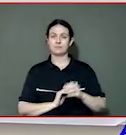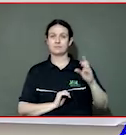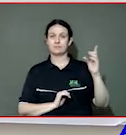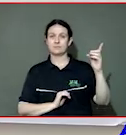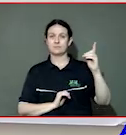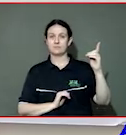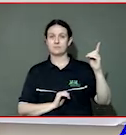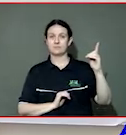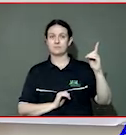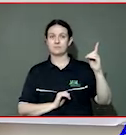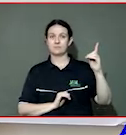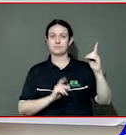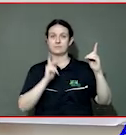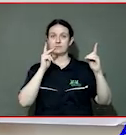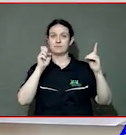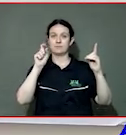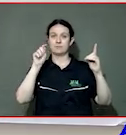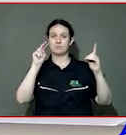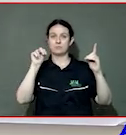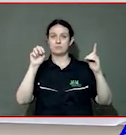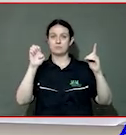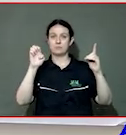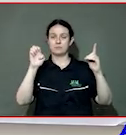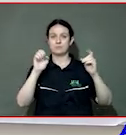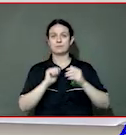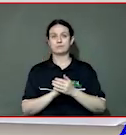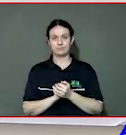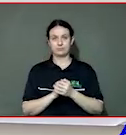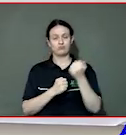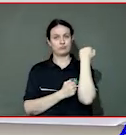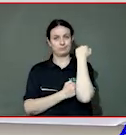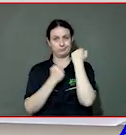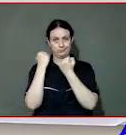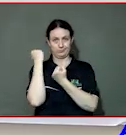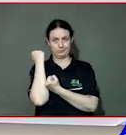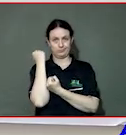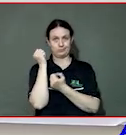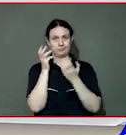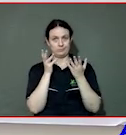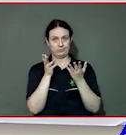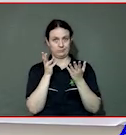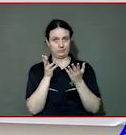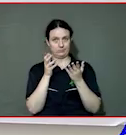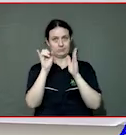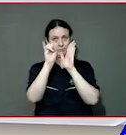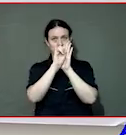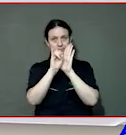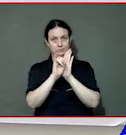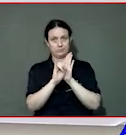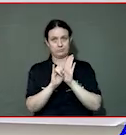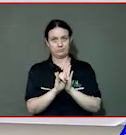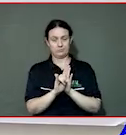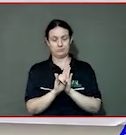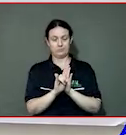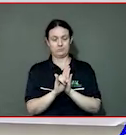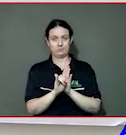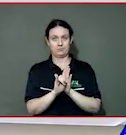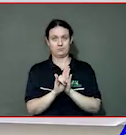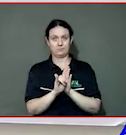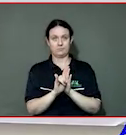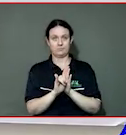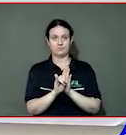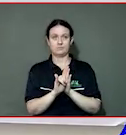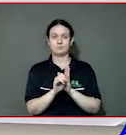And D, it's a keto. So that's your structure that you must identify. So that's